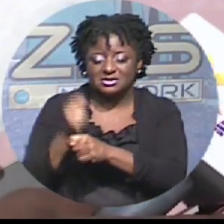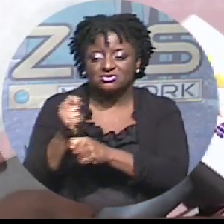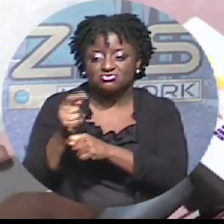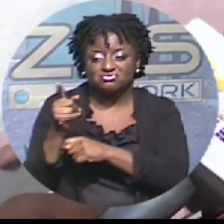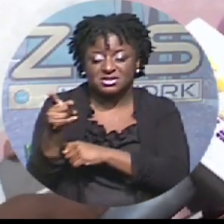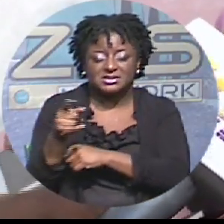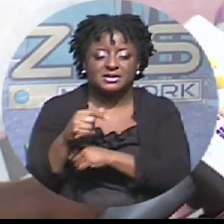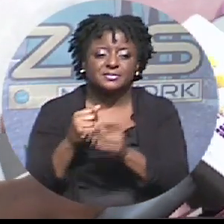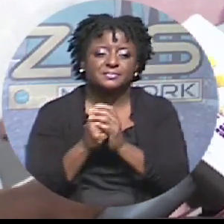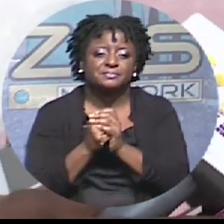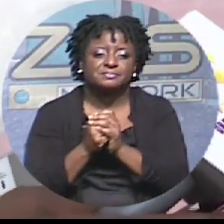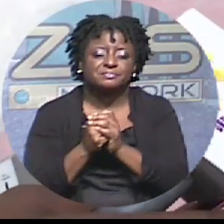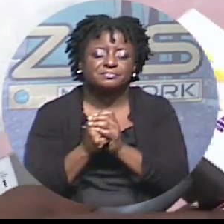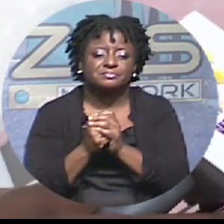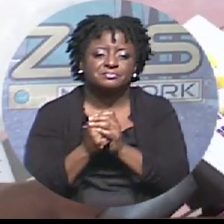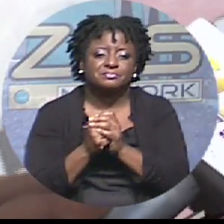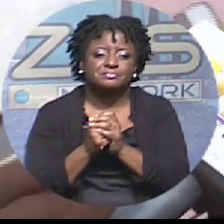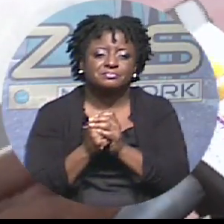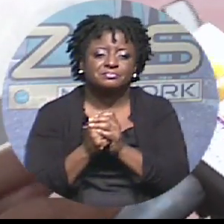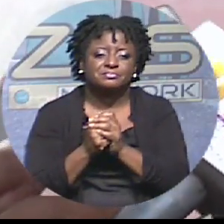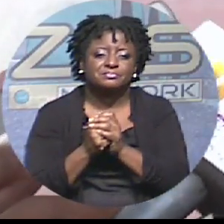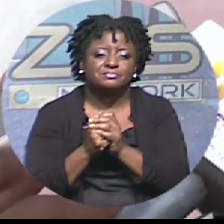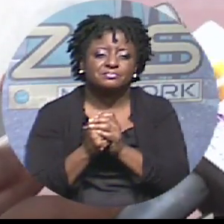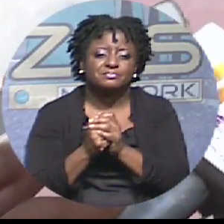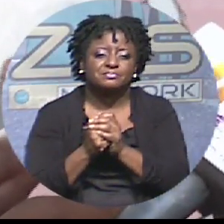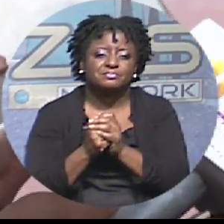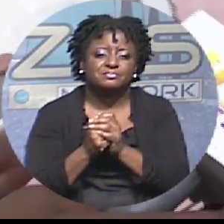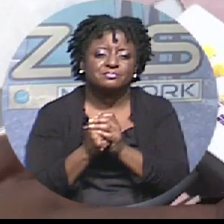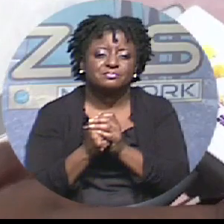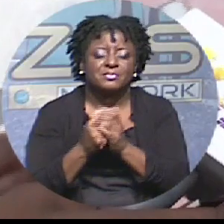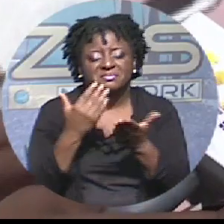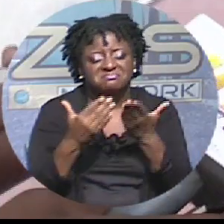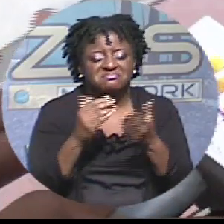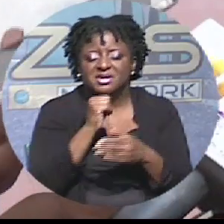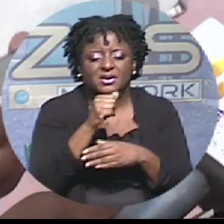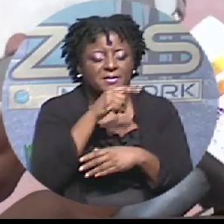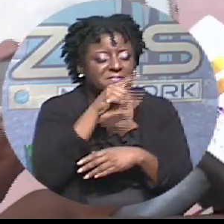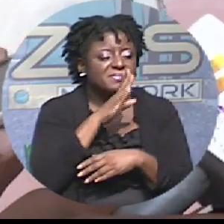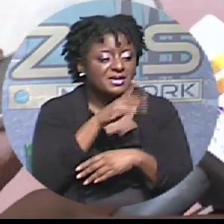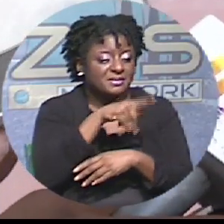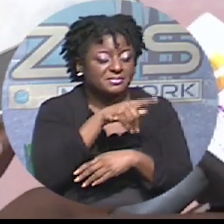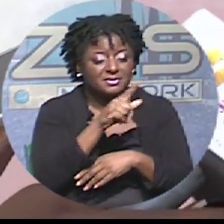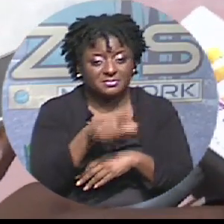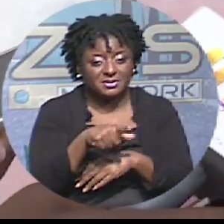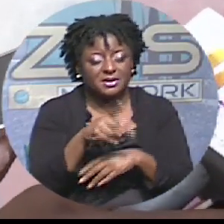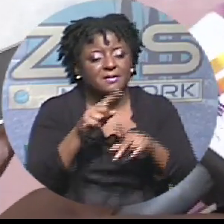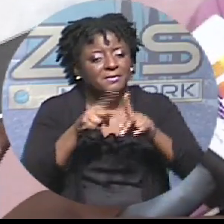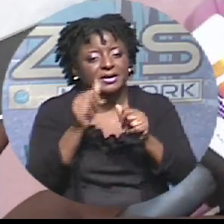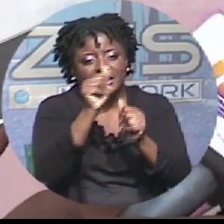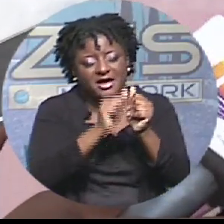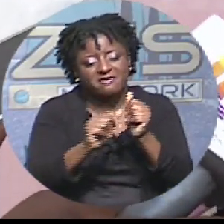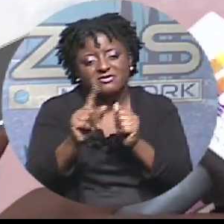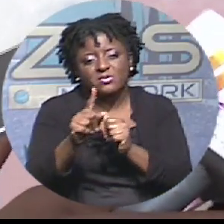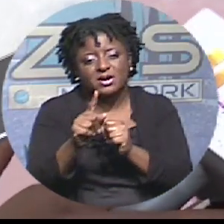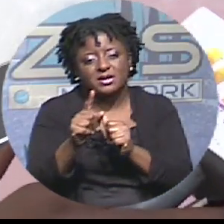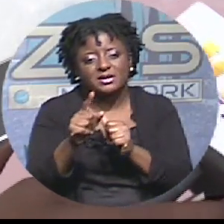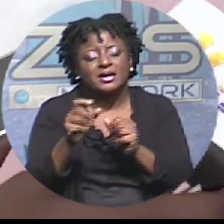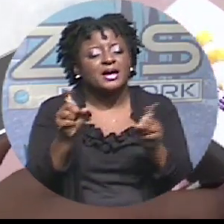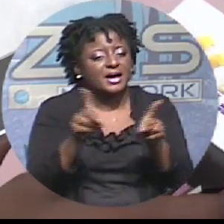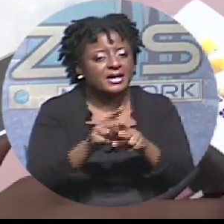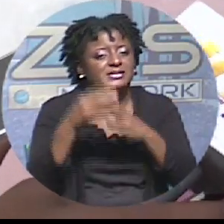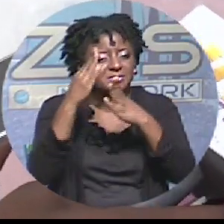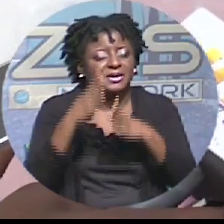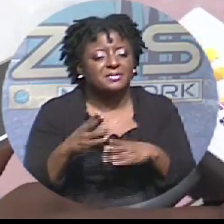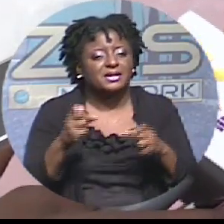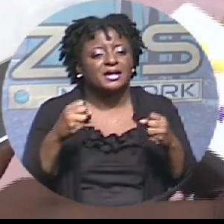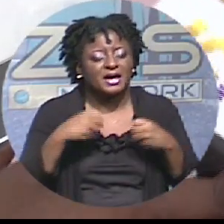political persuasion is, but it may not be of the Progressive Liberal Party, but everybody as a Bahamian has rallied